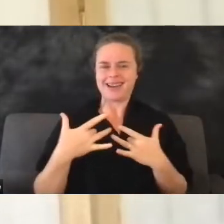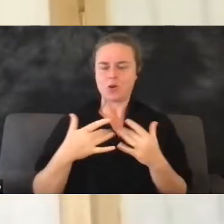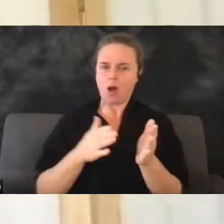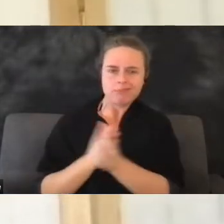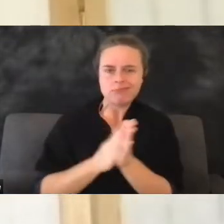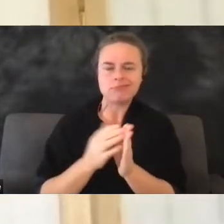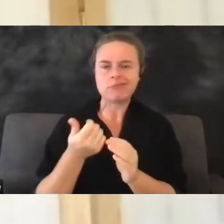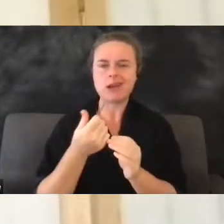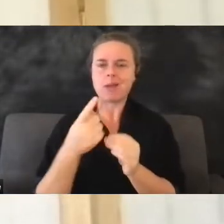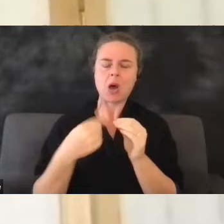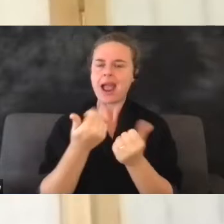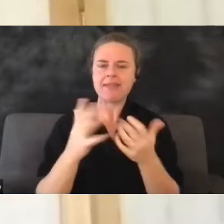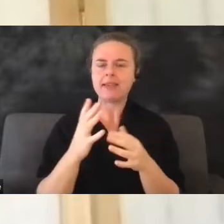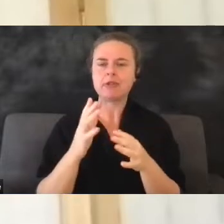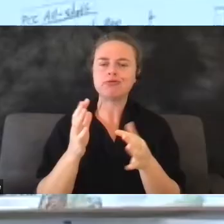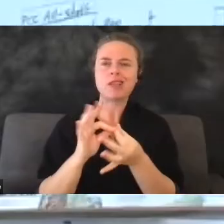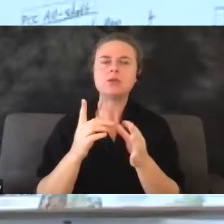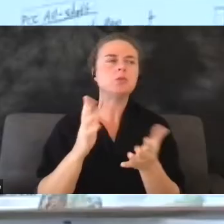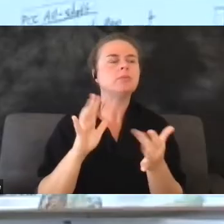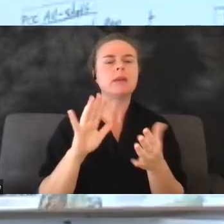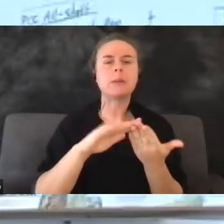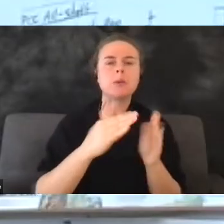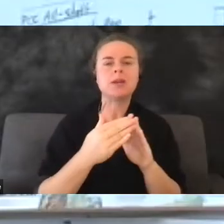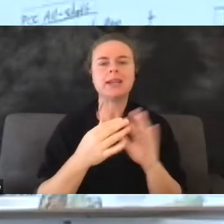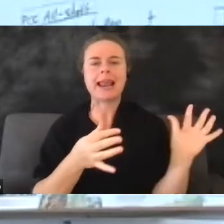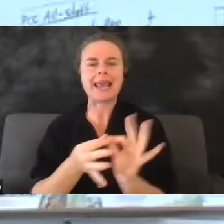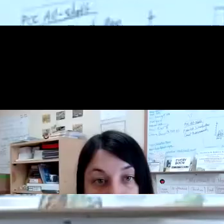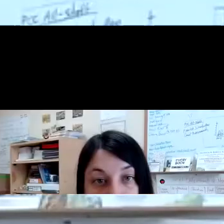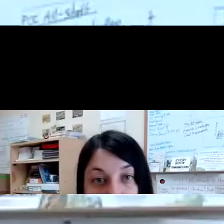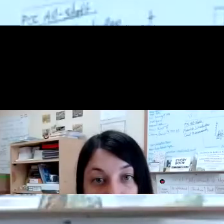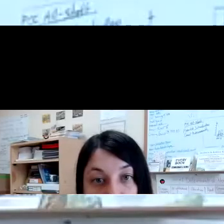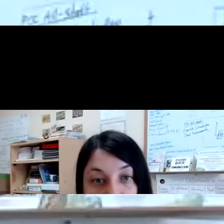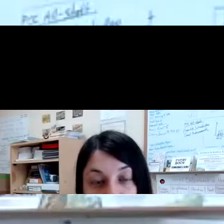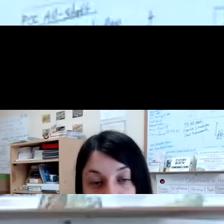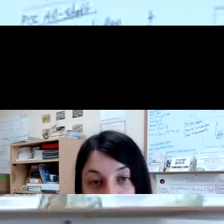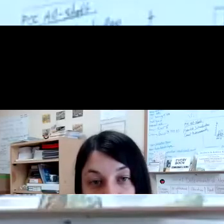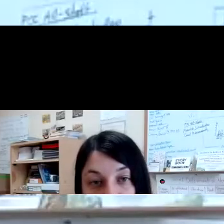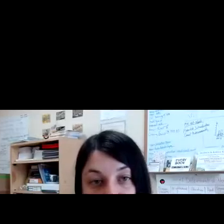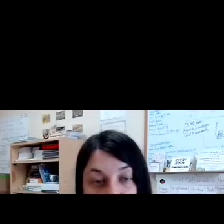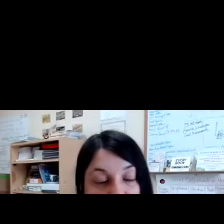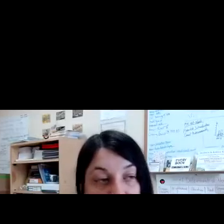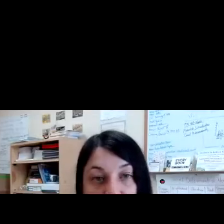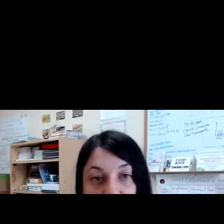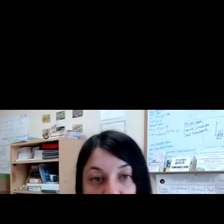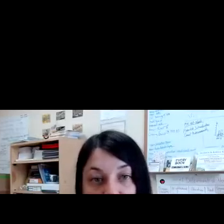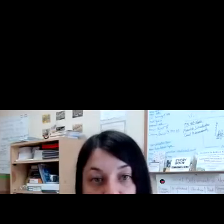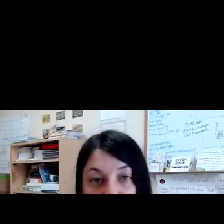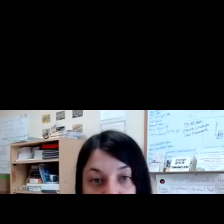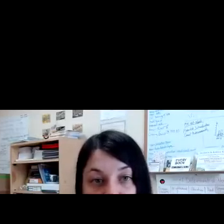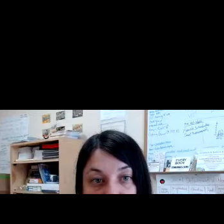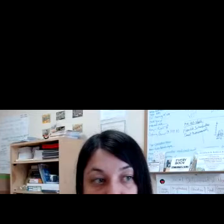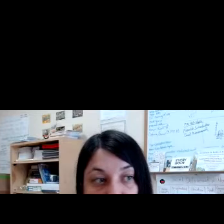clinical linkages. I mean, I think we want to see this grow. I wanted to name this specifically